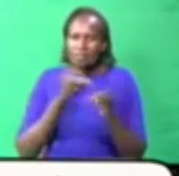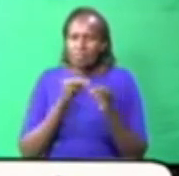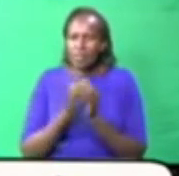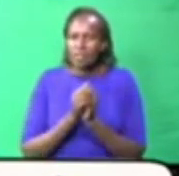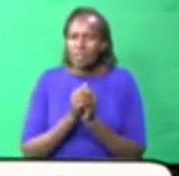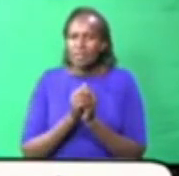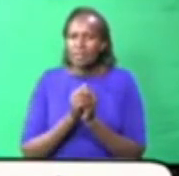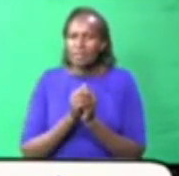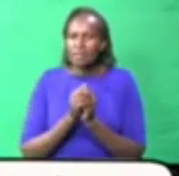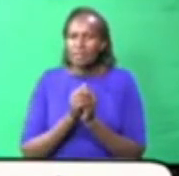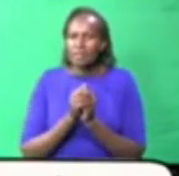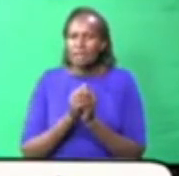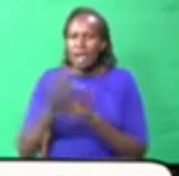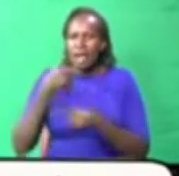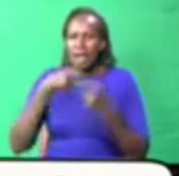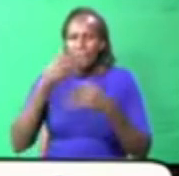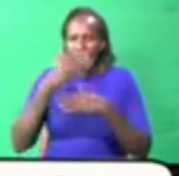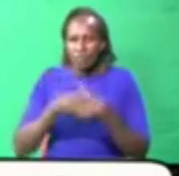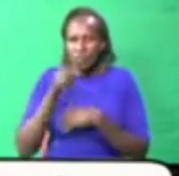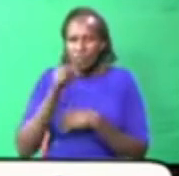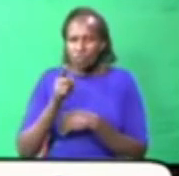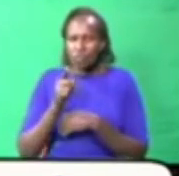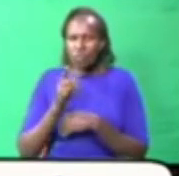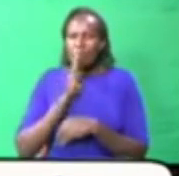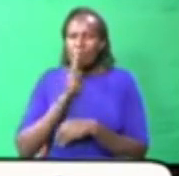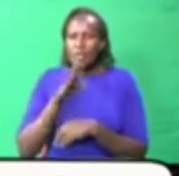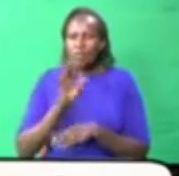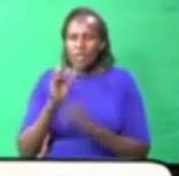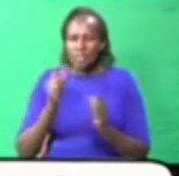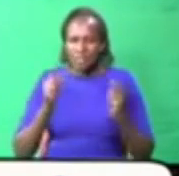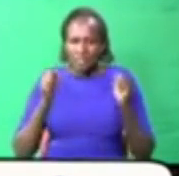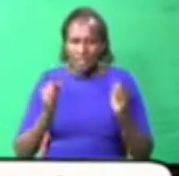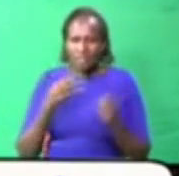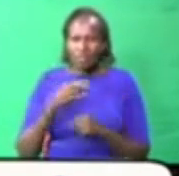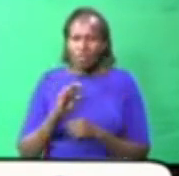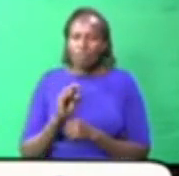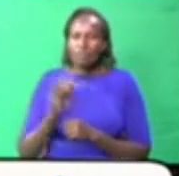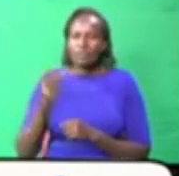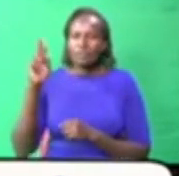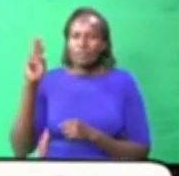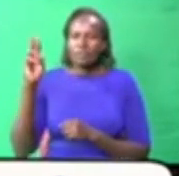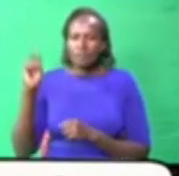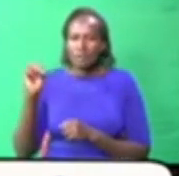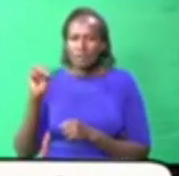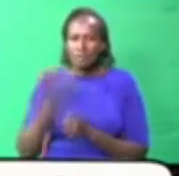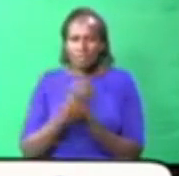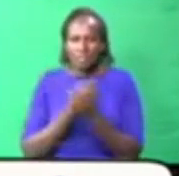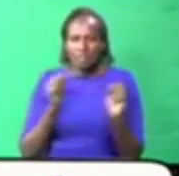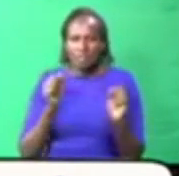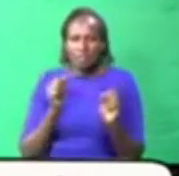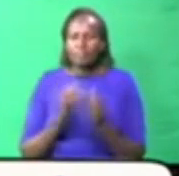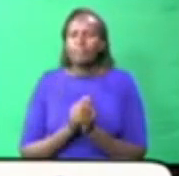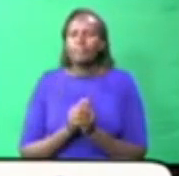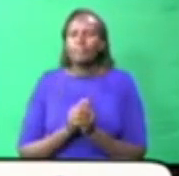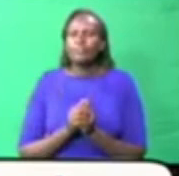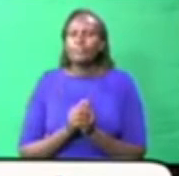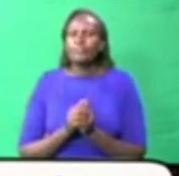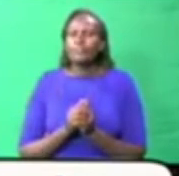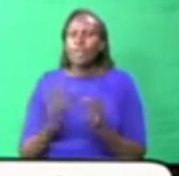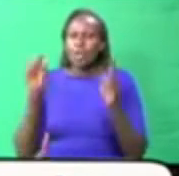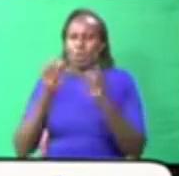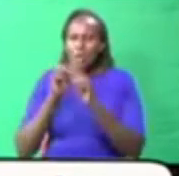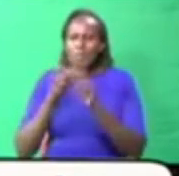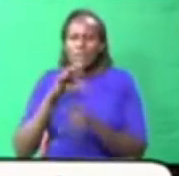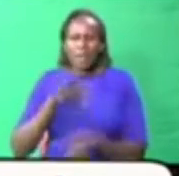prisoners come before you. By your strength of your arm, preserve those who are condemned to die. This is the word I felt when